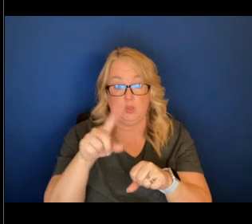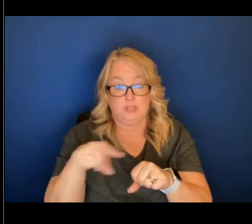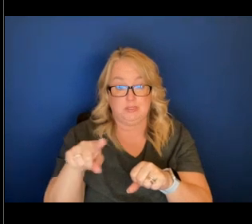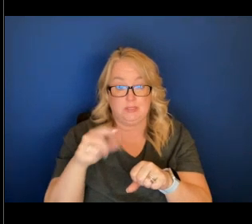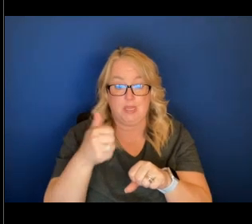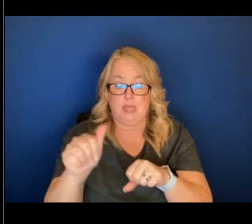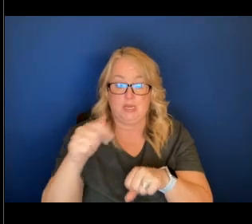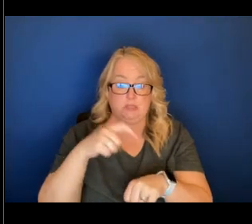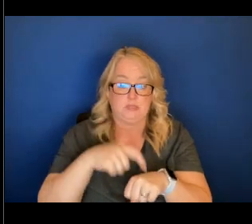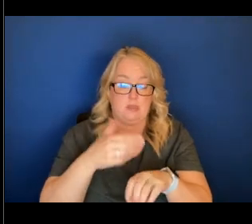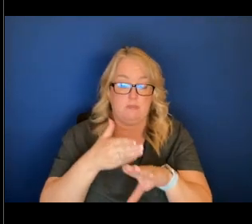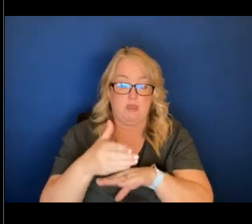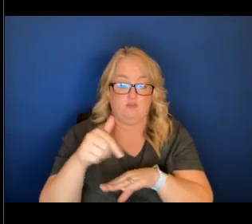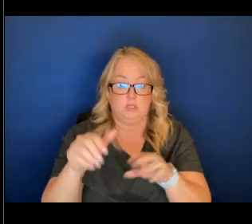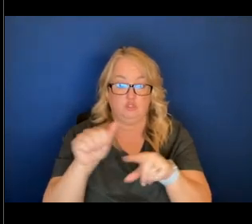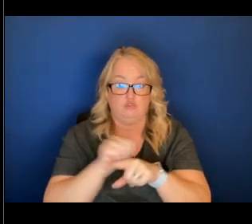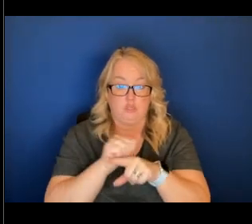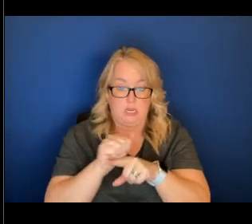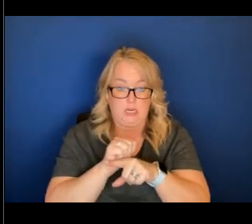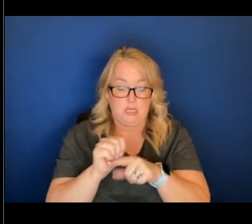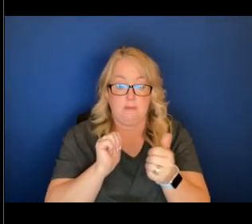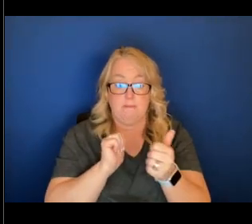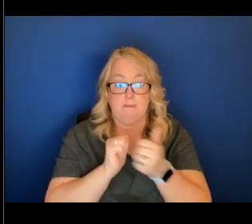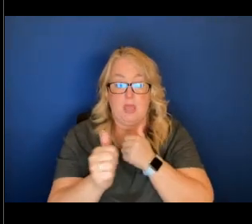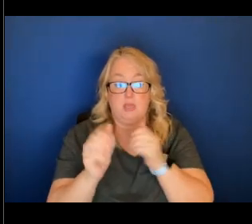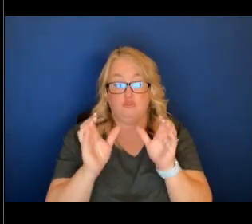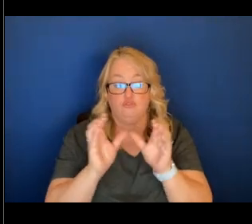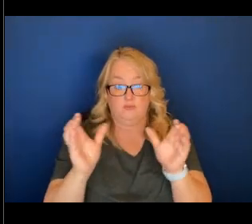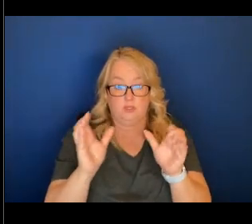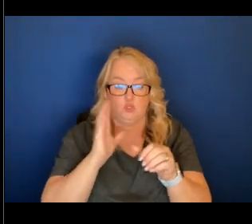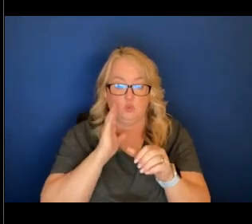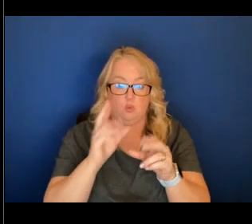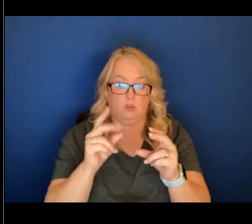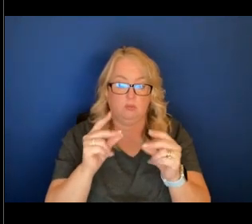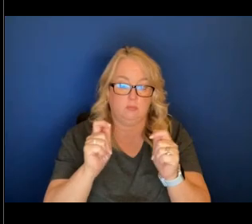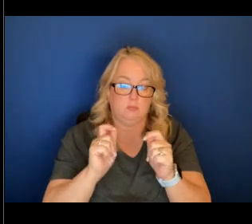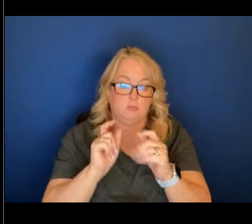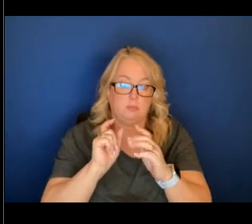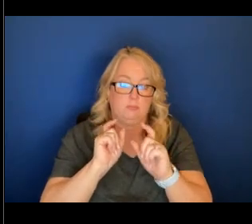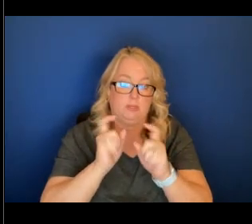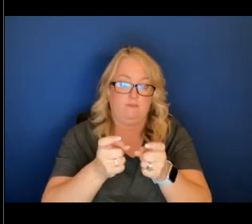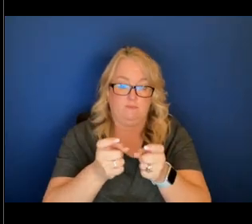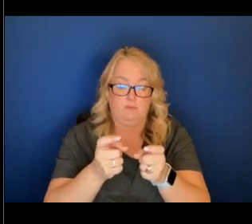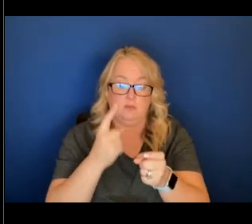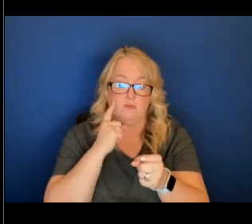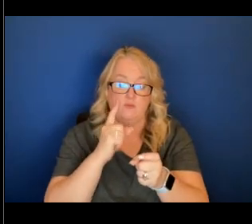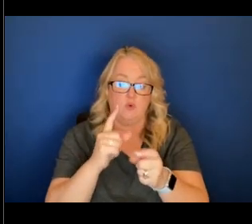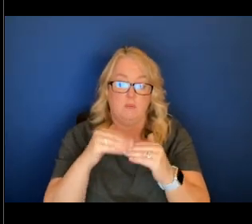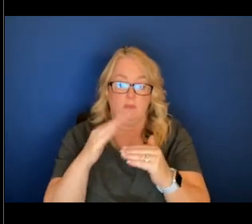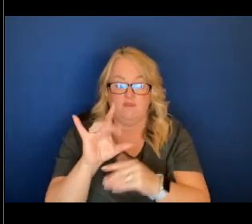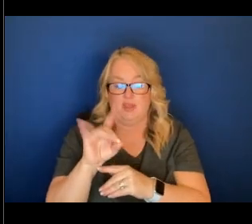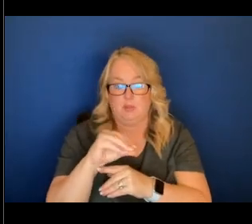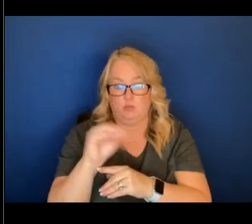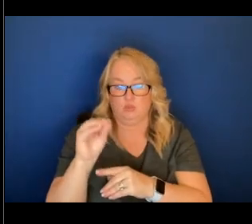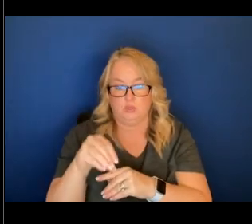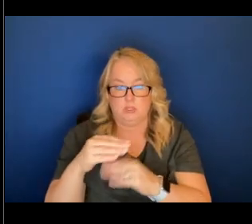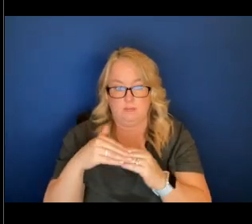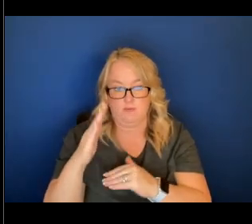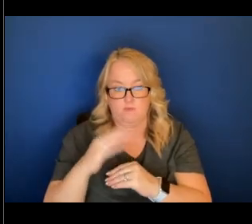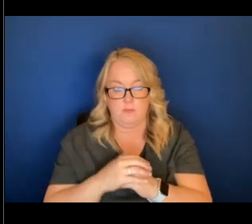following this training, and passing certificates will immediately be issued for a score of 80% or